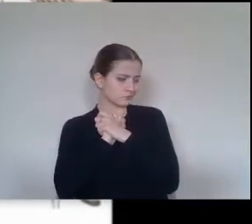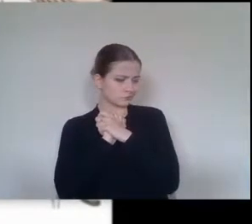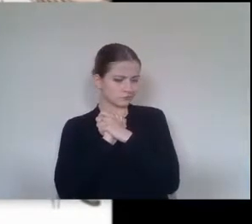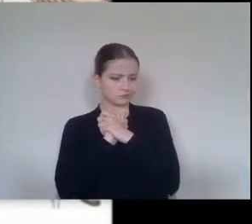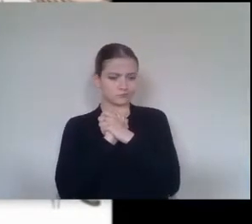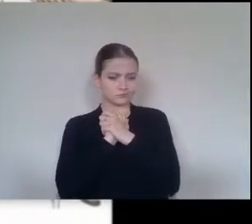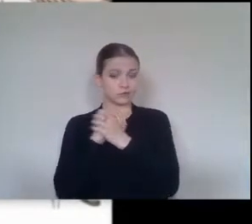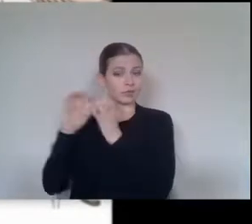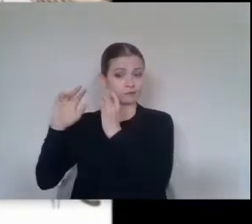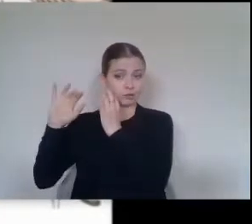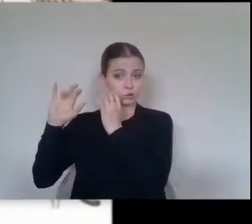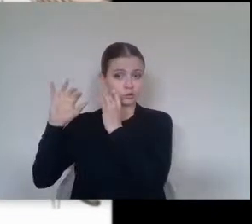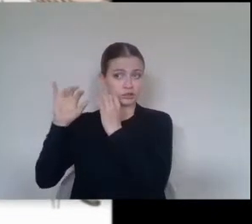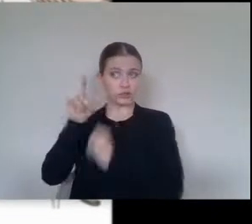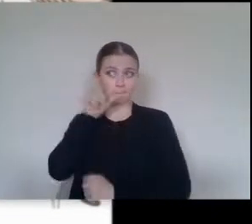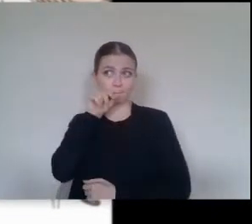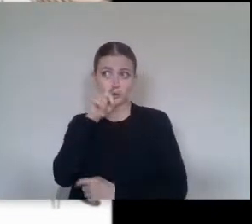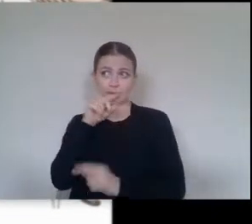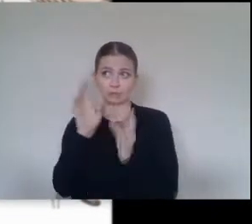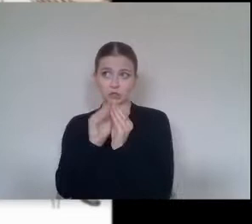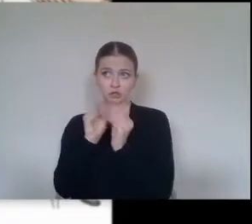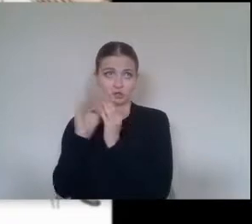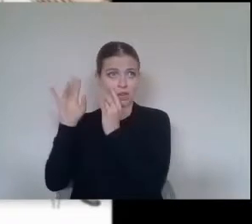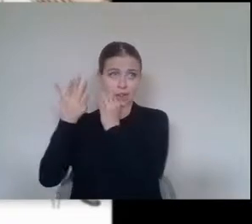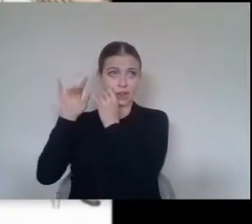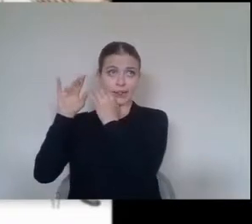The flutes did bird imitations